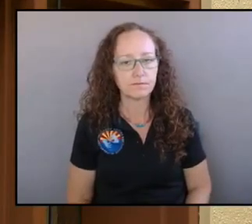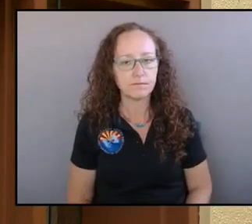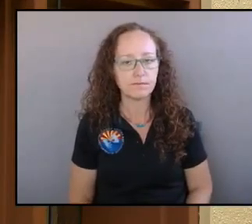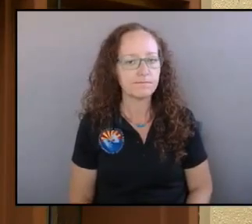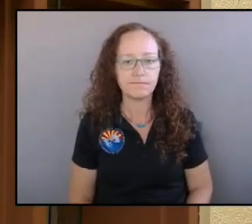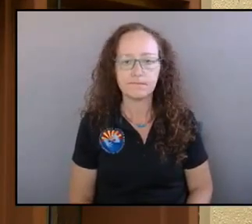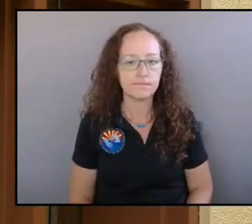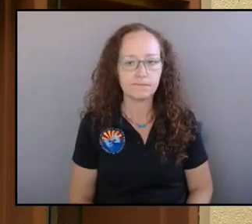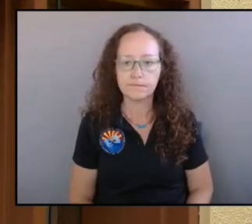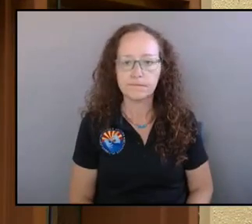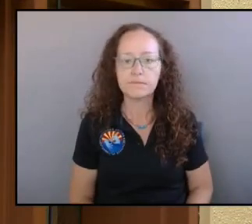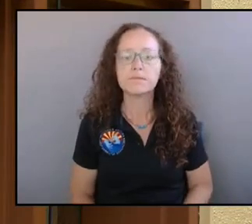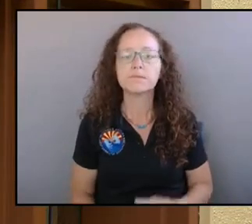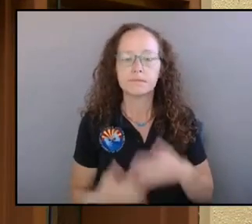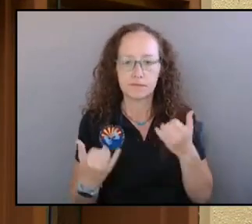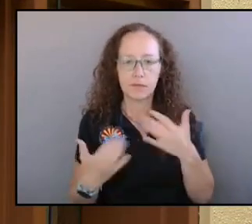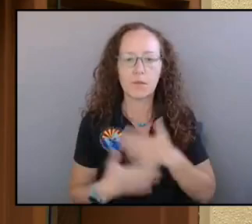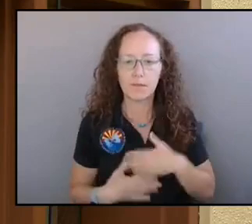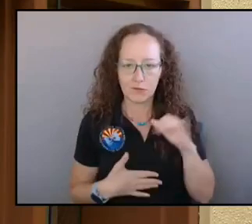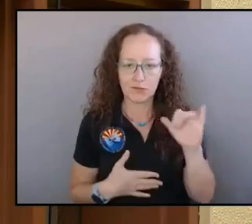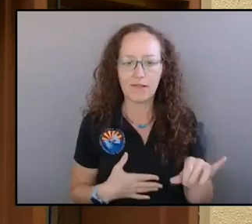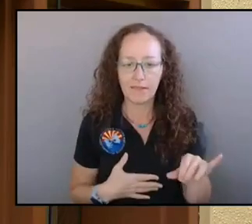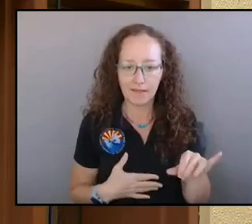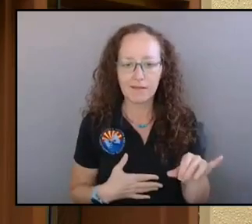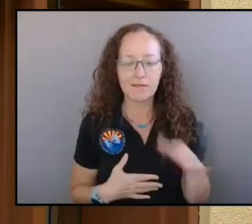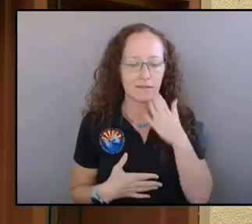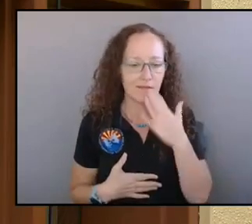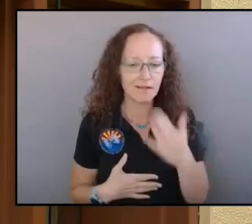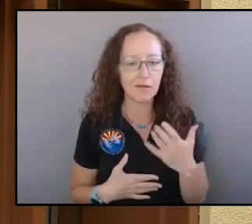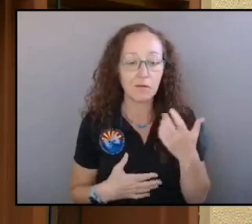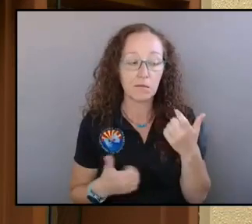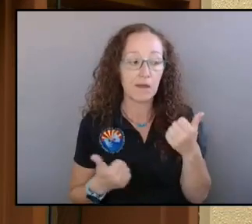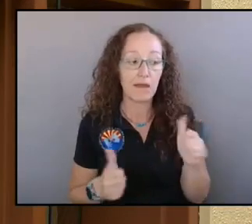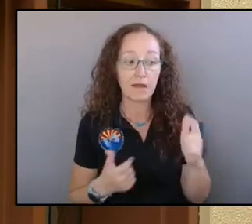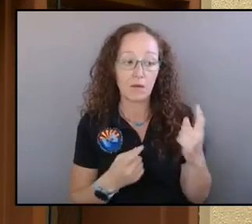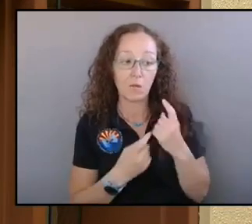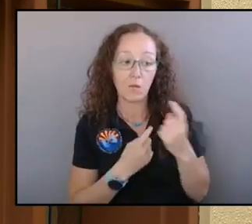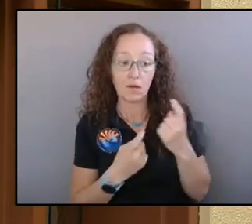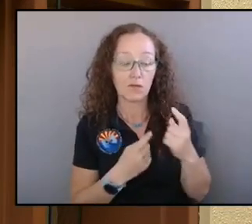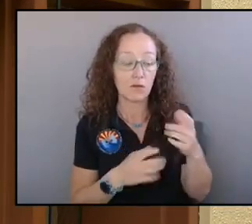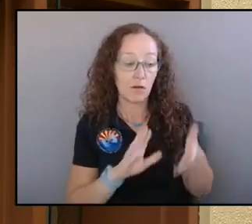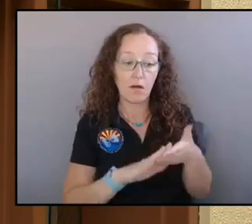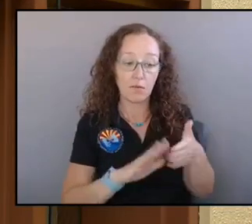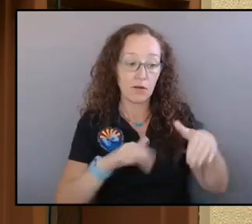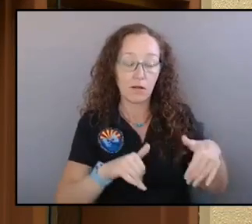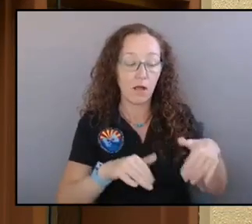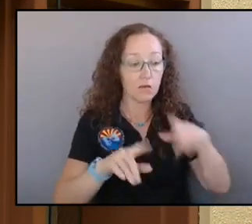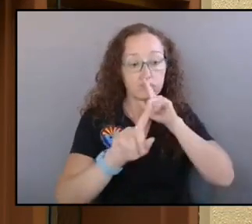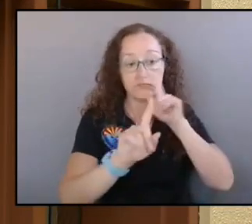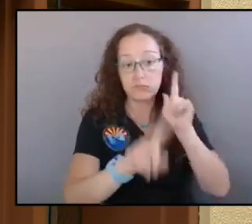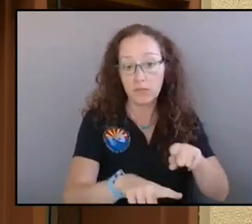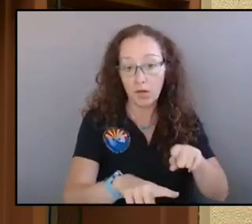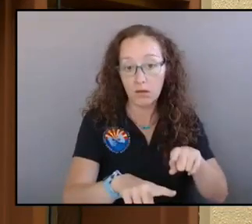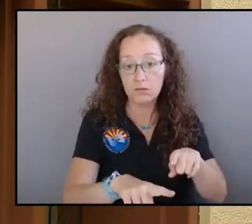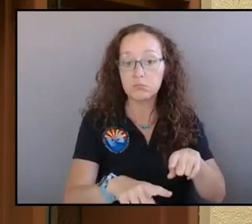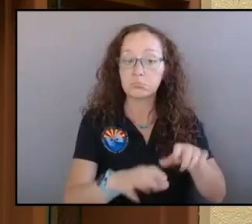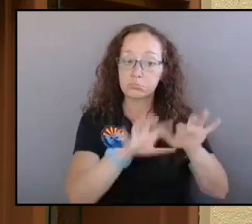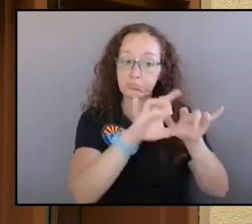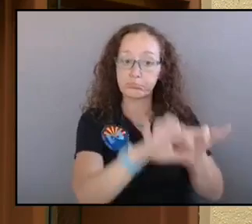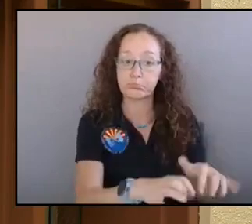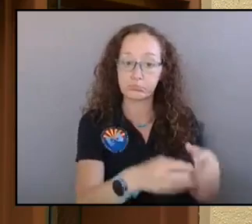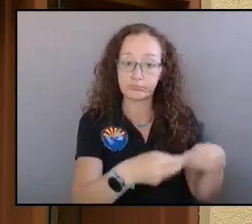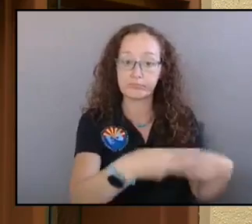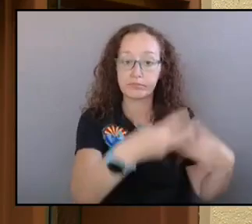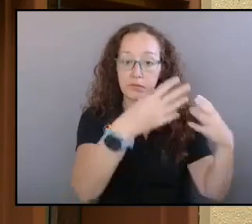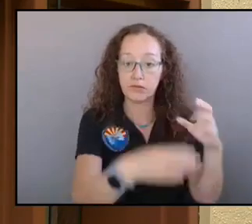I appreciate that. And if anyone has any questions that were not covered by our operations section chiefs, then please go ahead and drop those in the chat. We'll